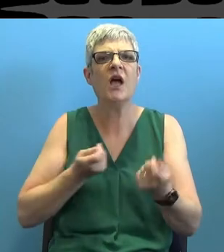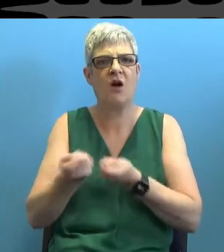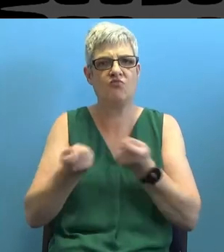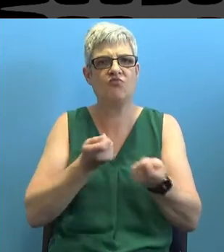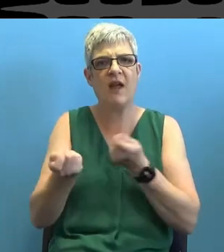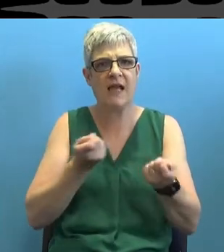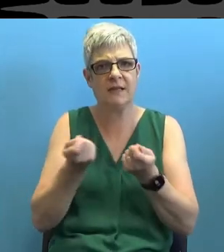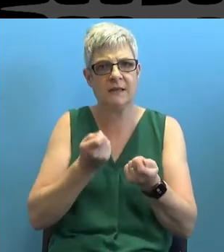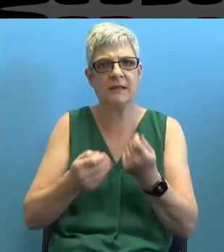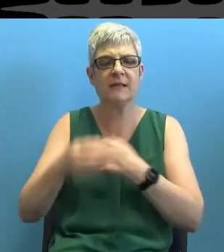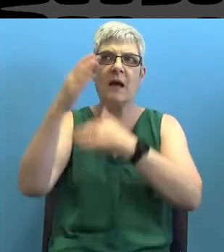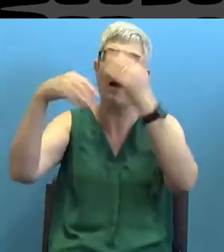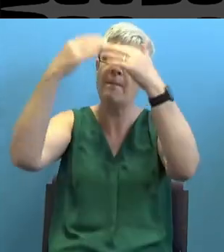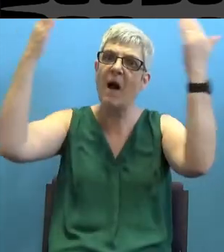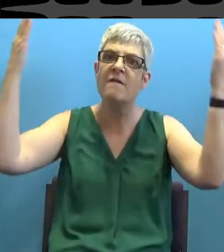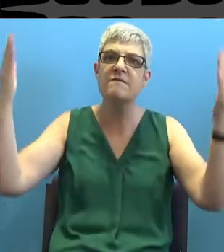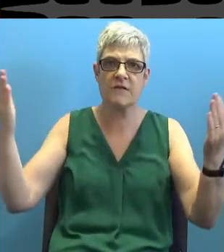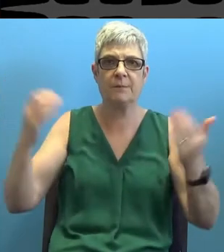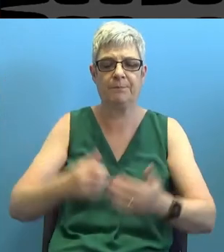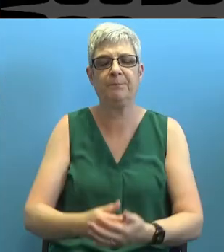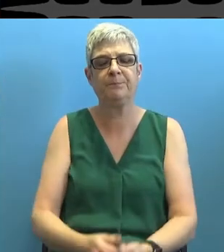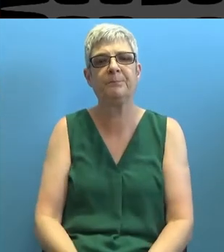King. Let us worship God.